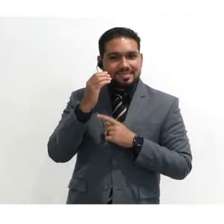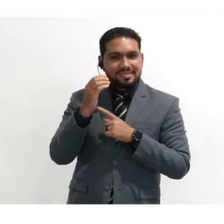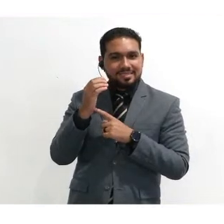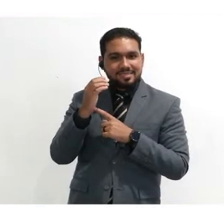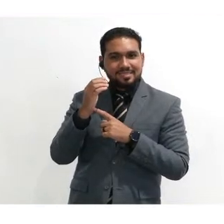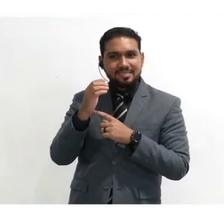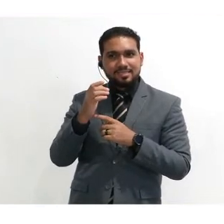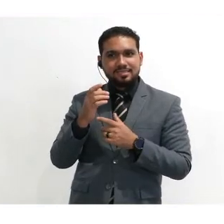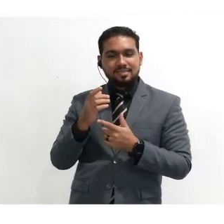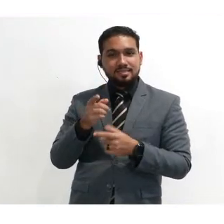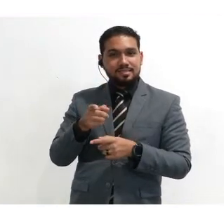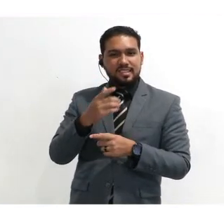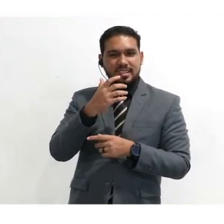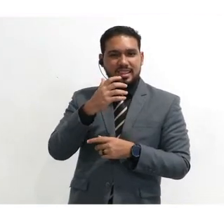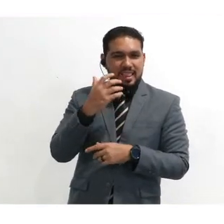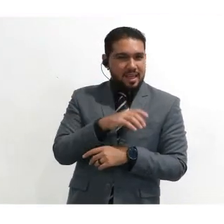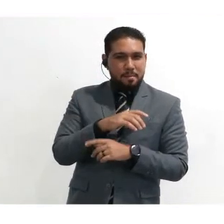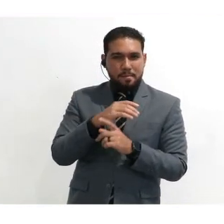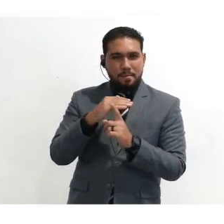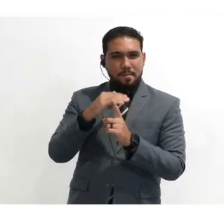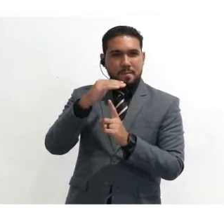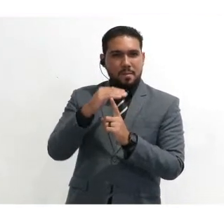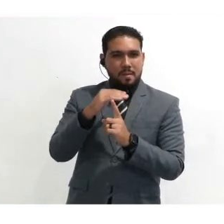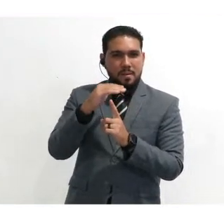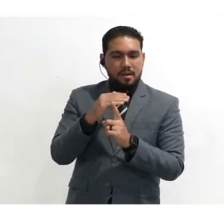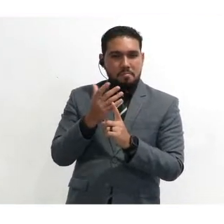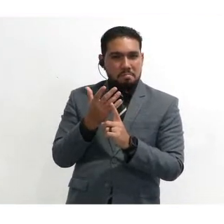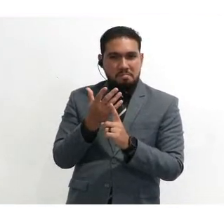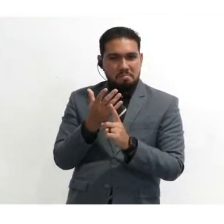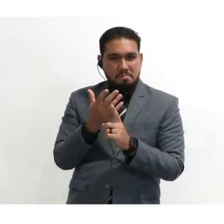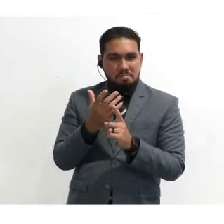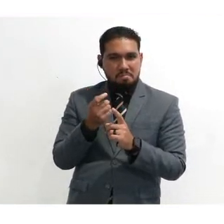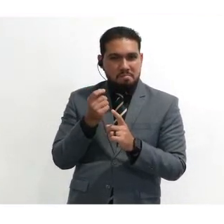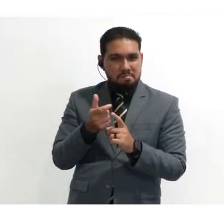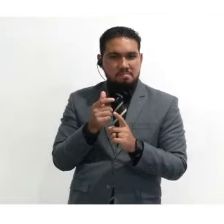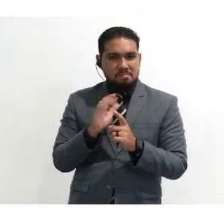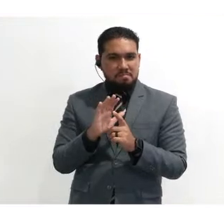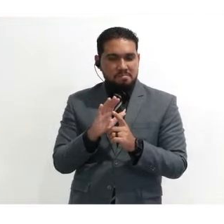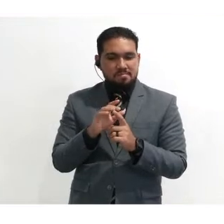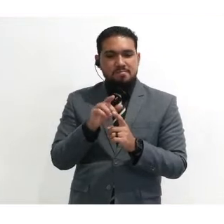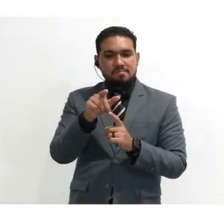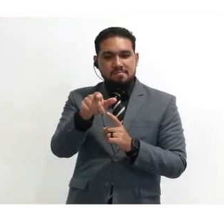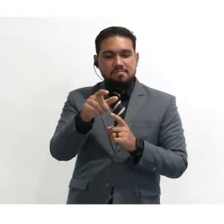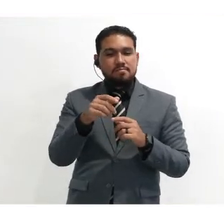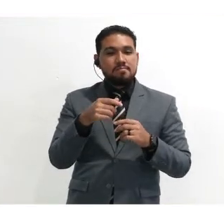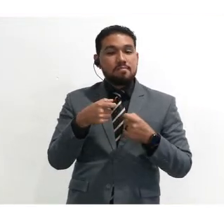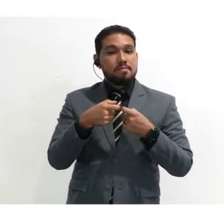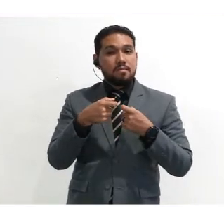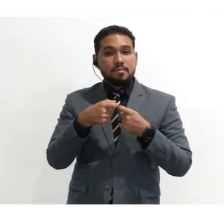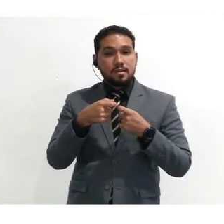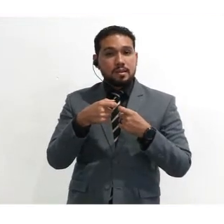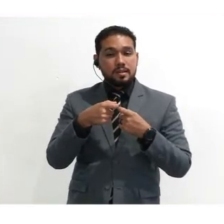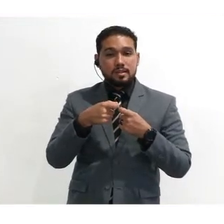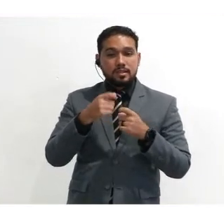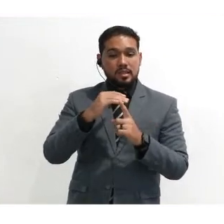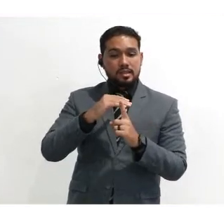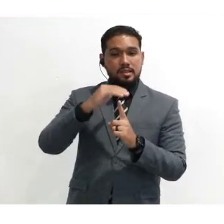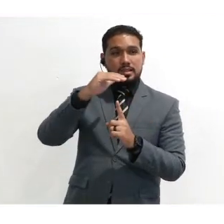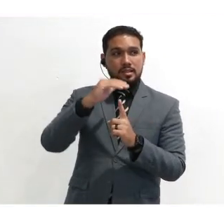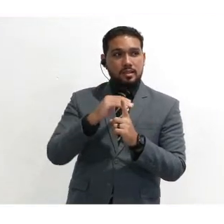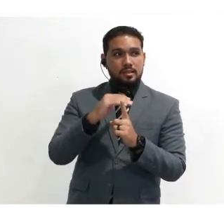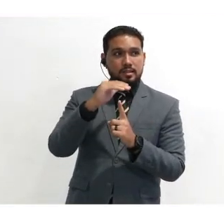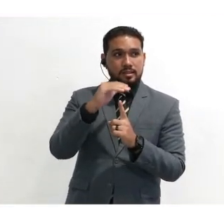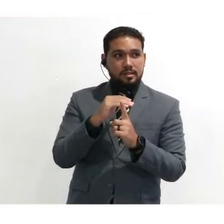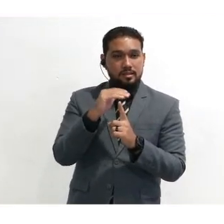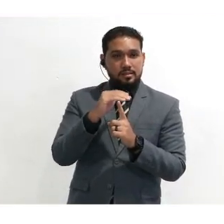in the data center, I think it's going to be thermal that limits the densification because you can't get the heat out.